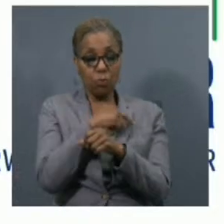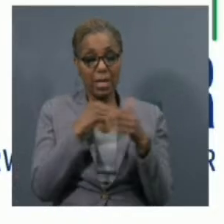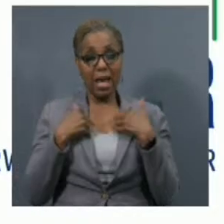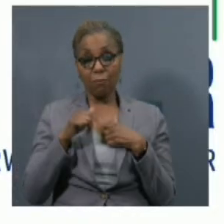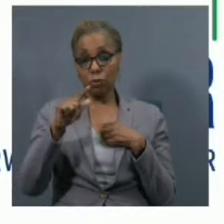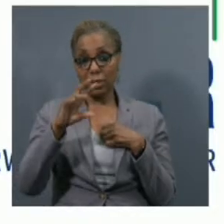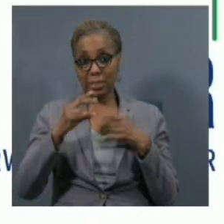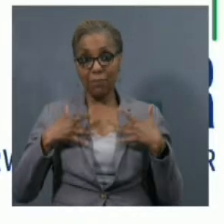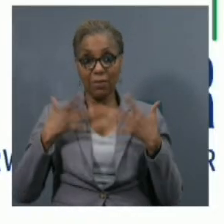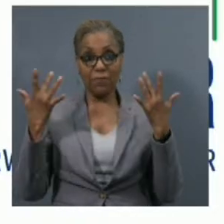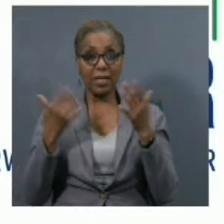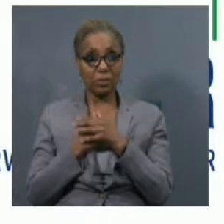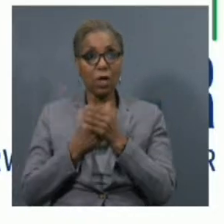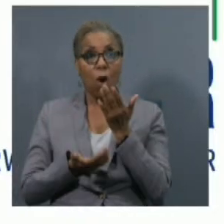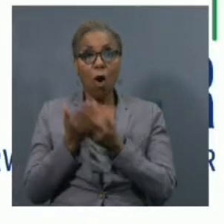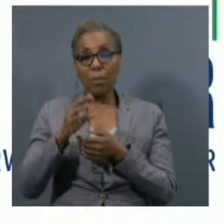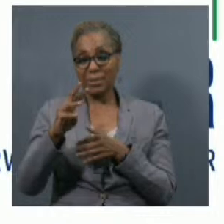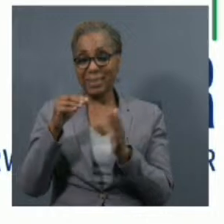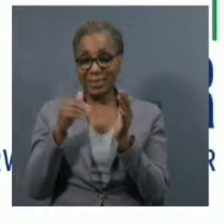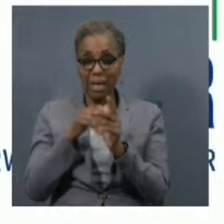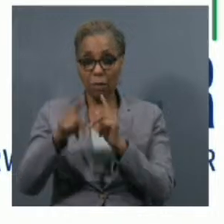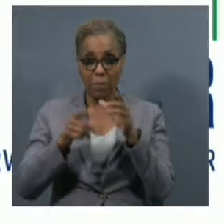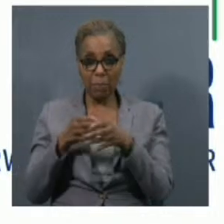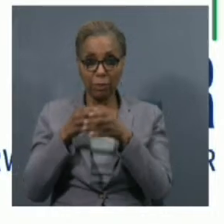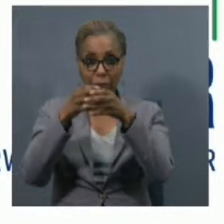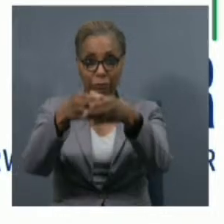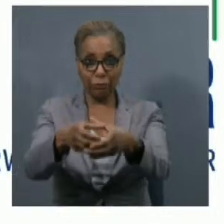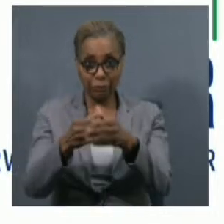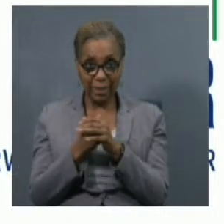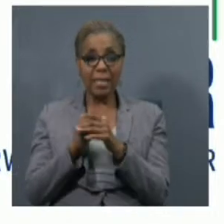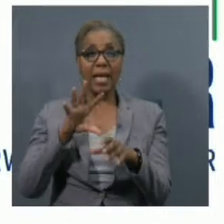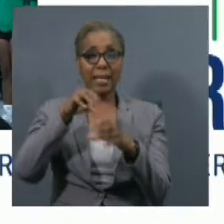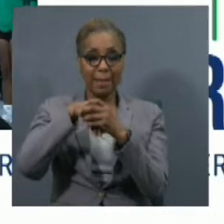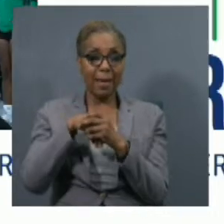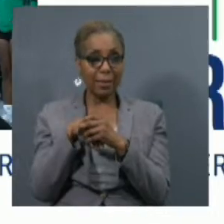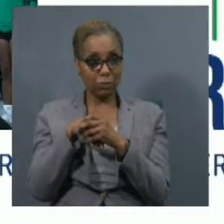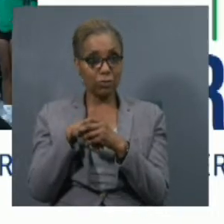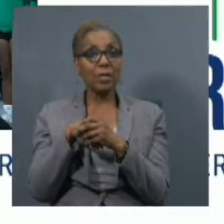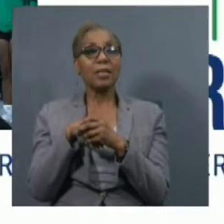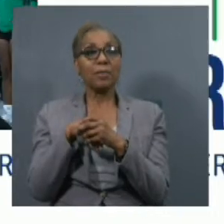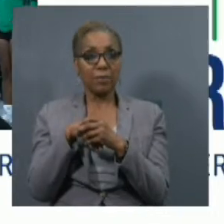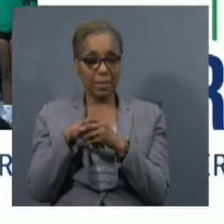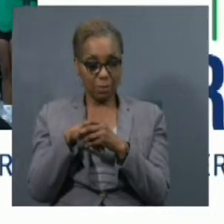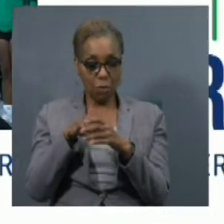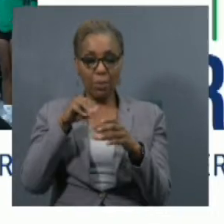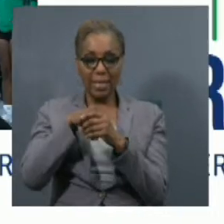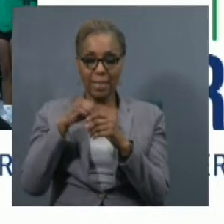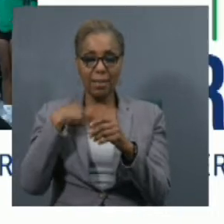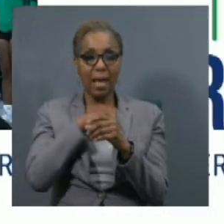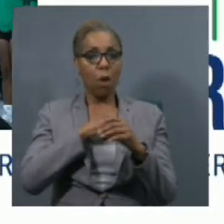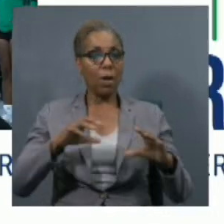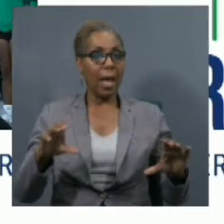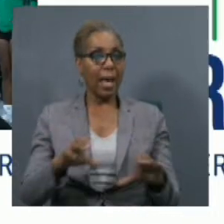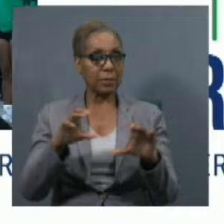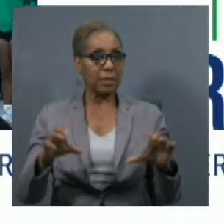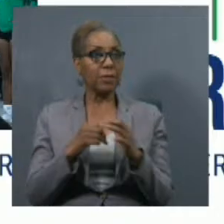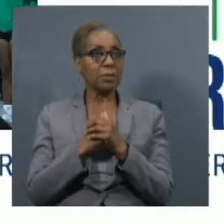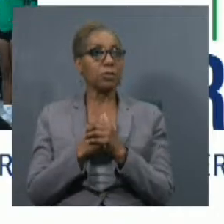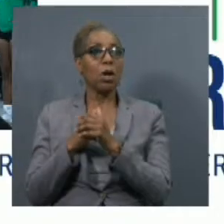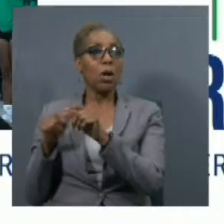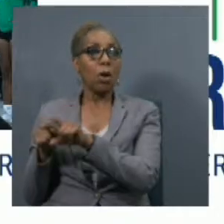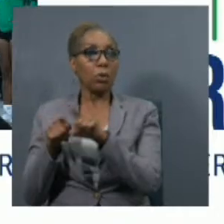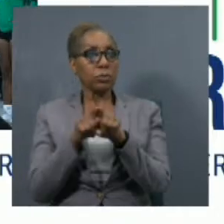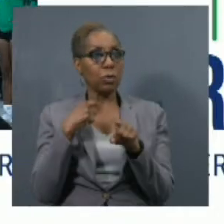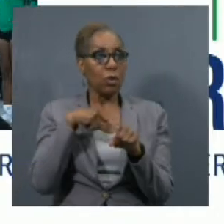events and almost 6,000 people, more than 6,000 people engaged throughout our activities. One of the other things that